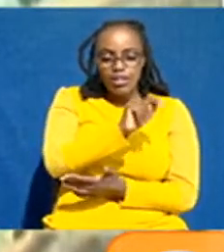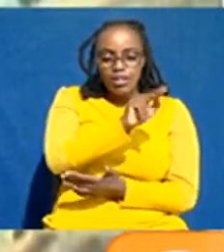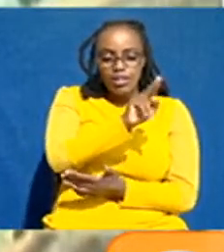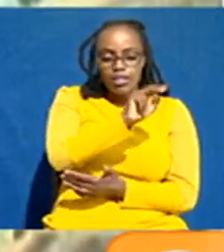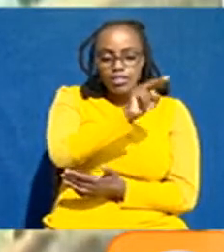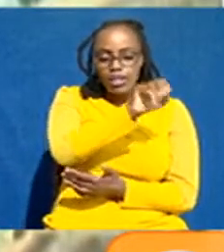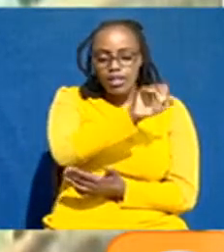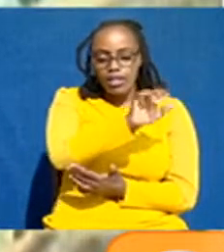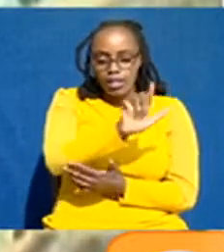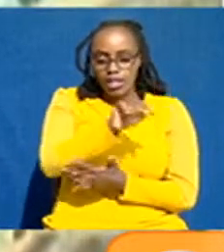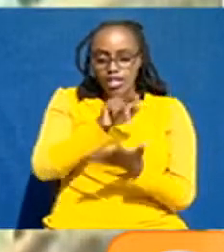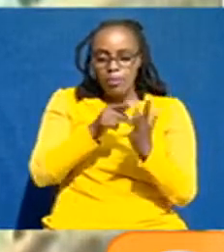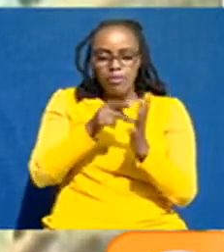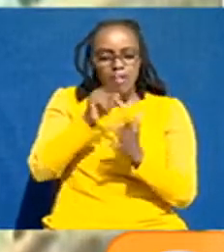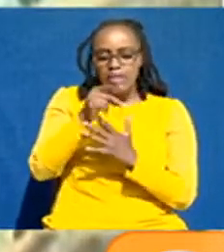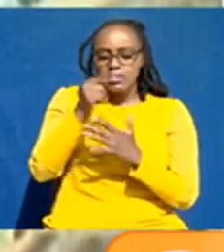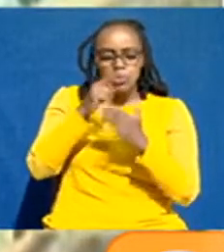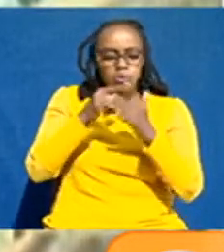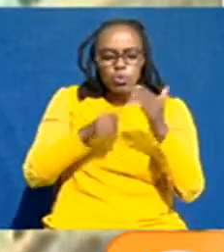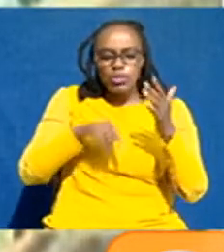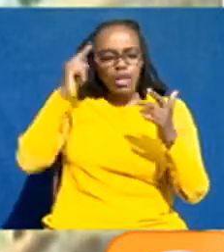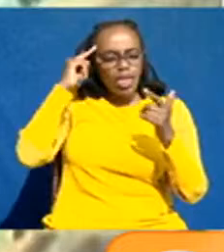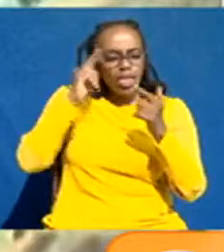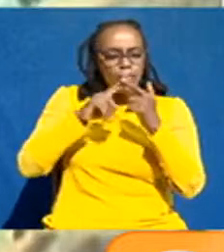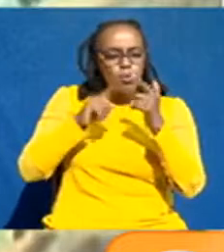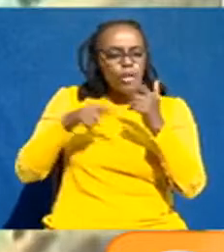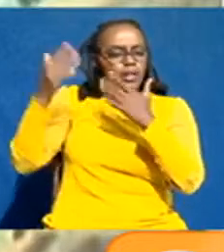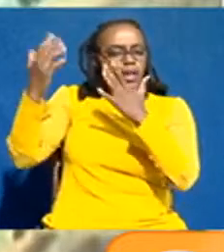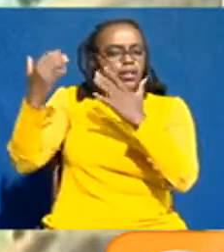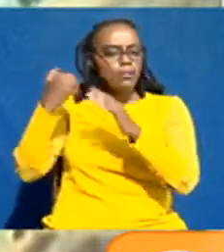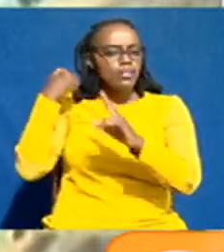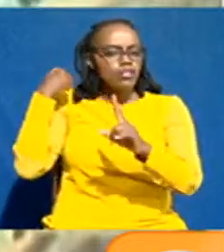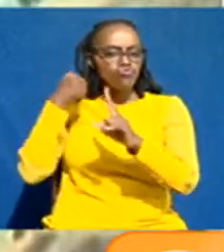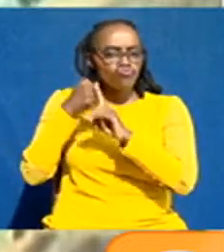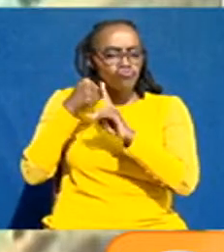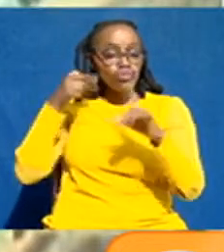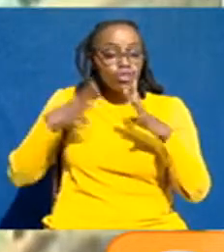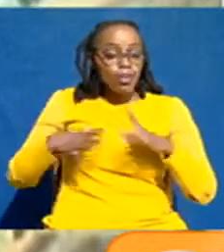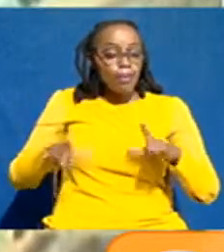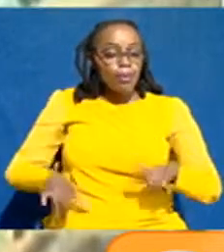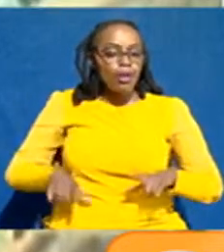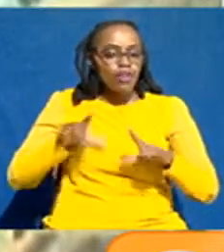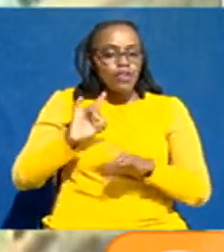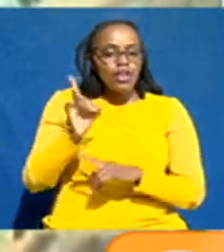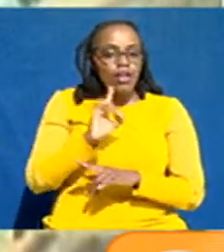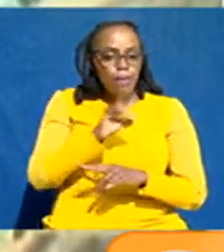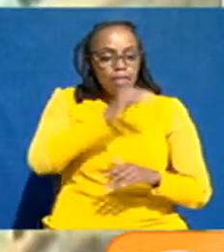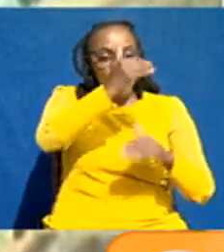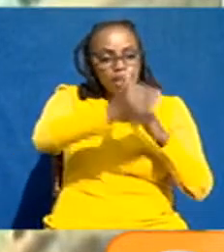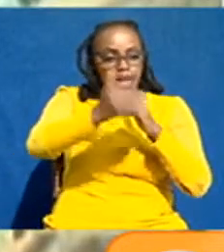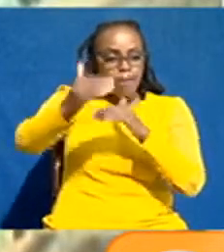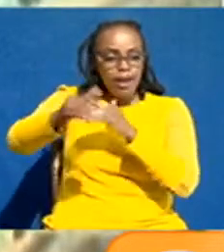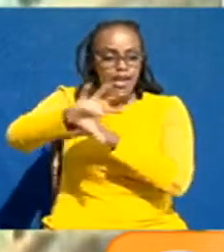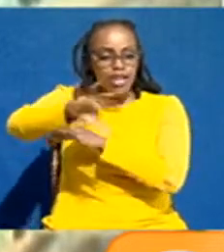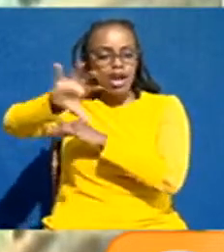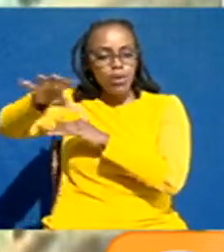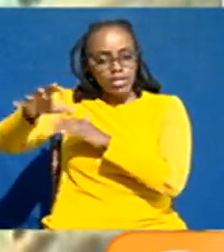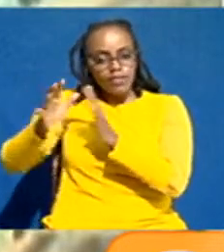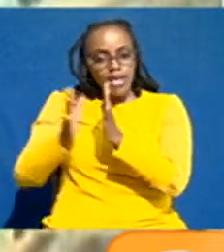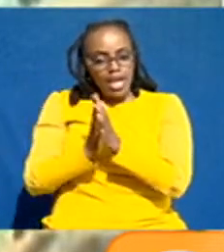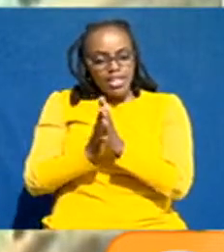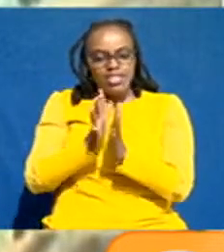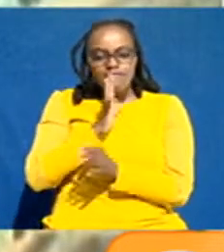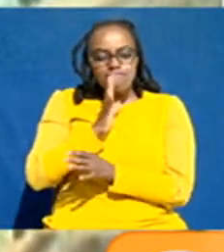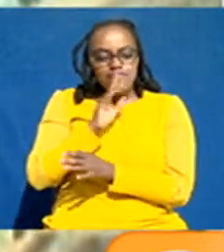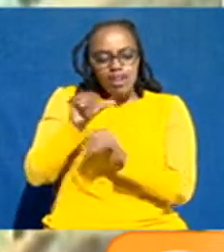it? What is its aim? What is its expected impact for the residents of Nairobi and surrounding counties? And to speak to us